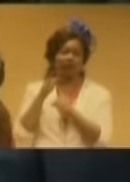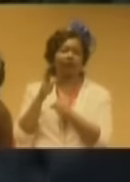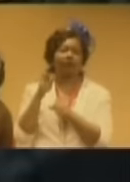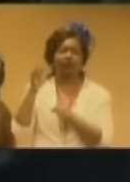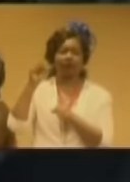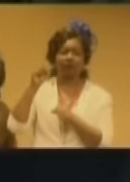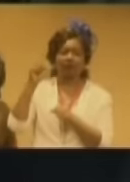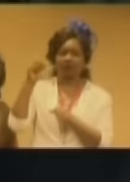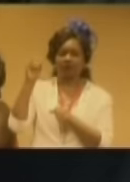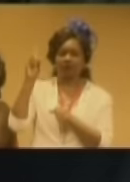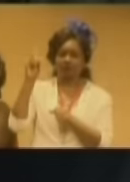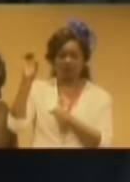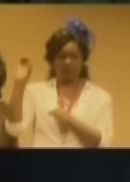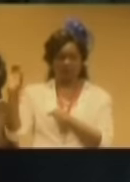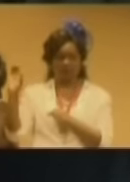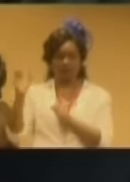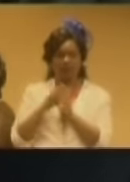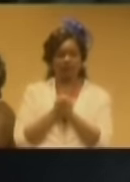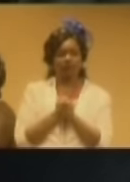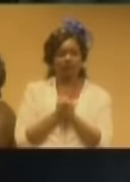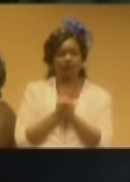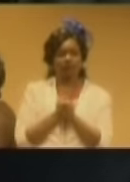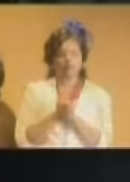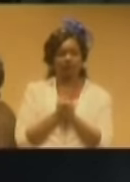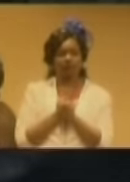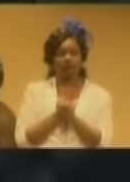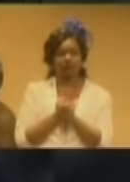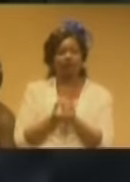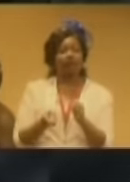invited. Sandile Makanya, Swazi TV News, Parliament.